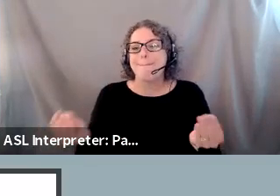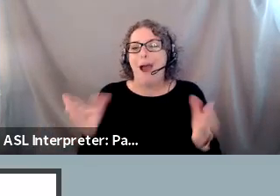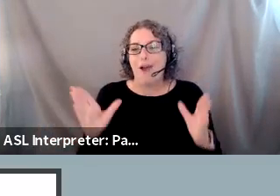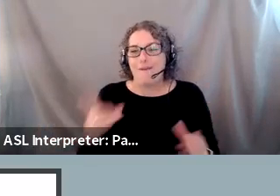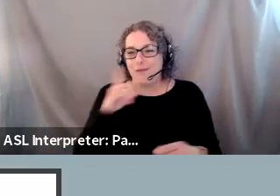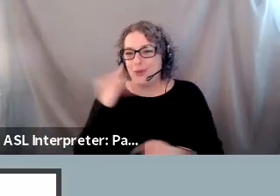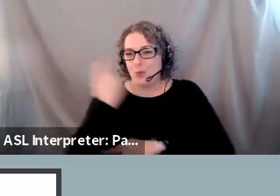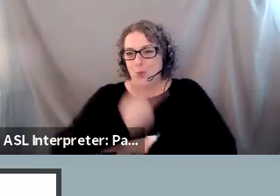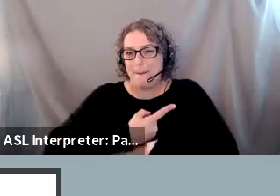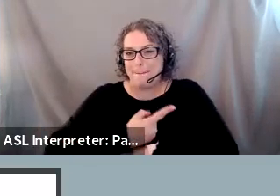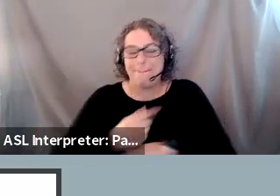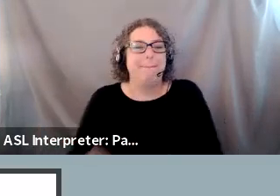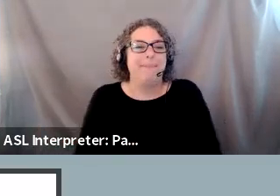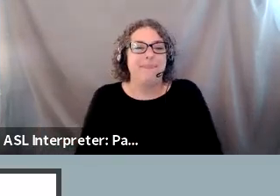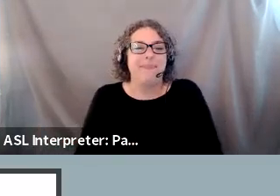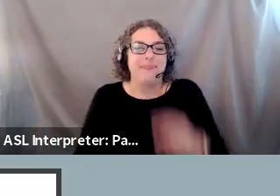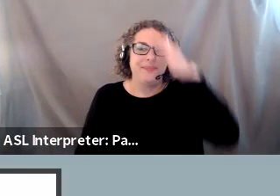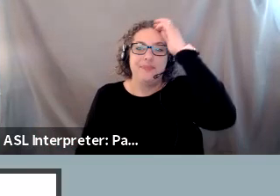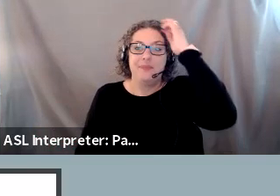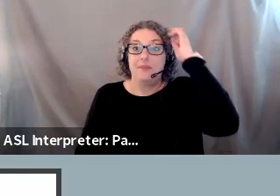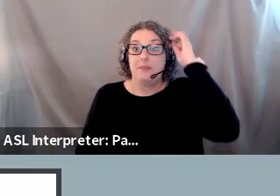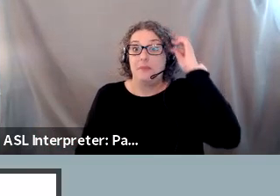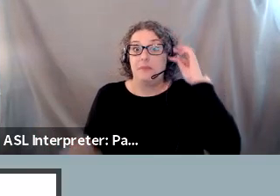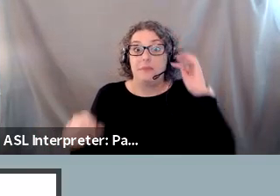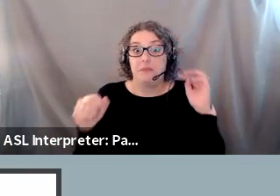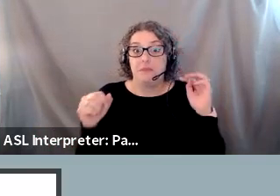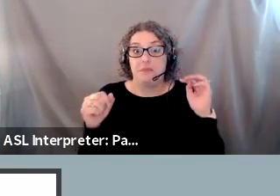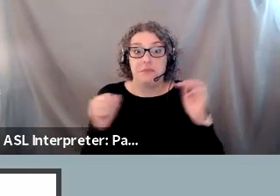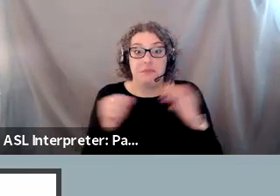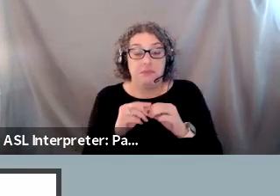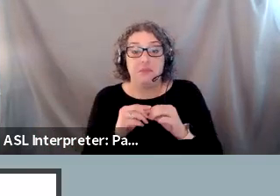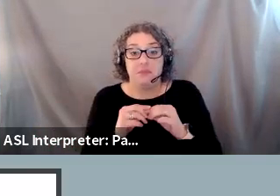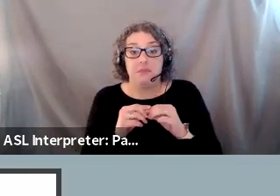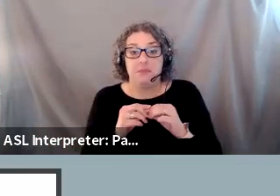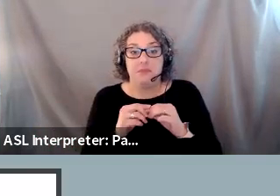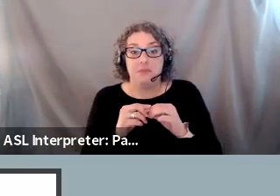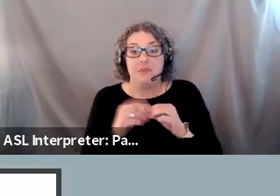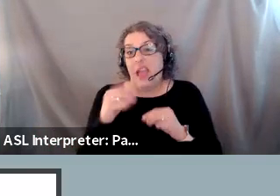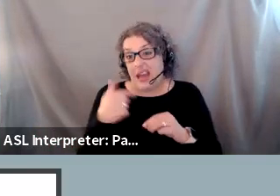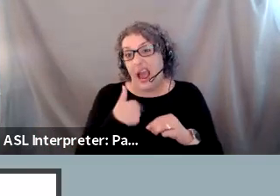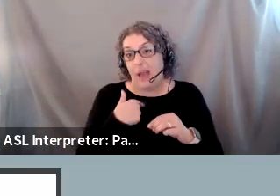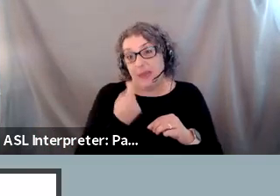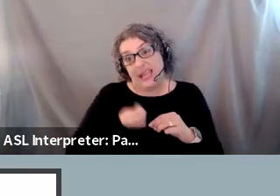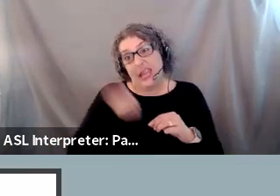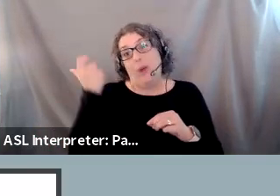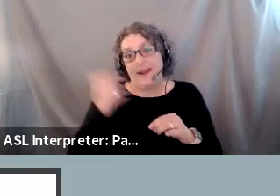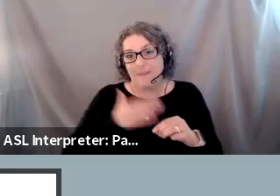today. And I'm going to now get rid of my video.